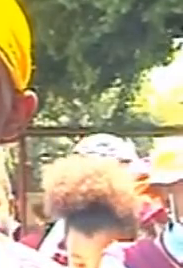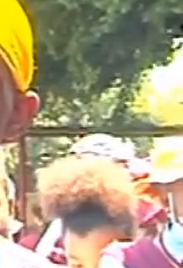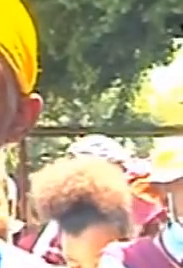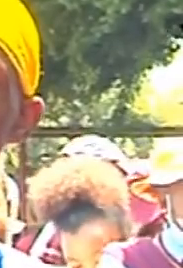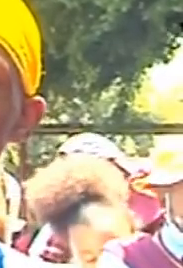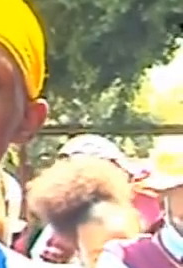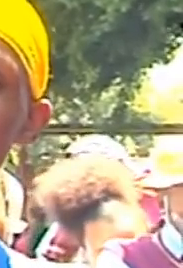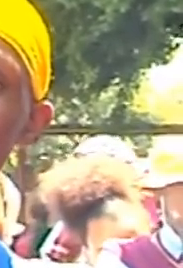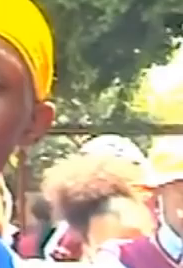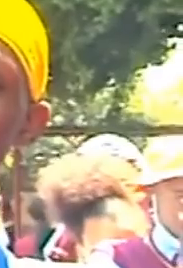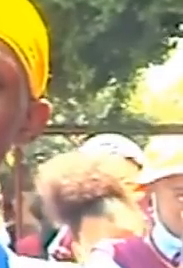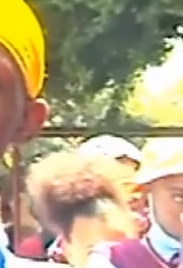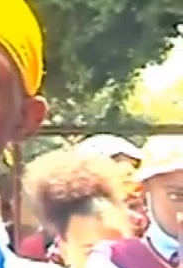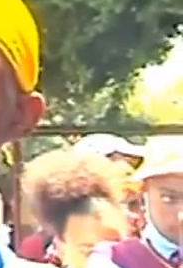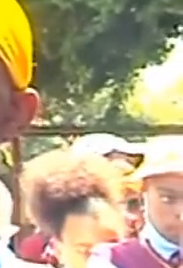So,